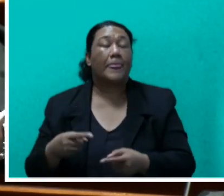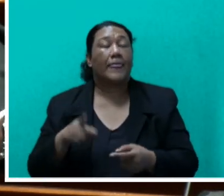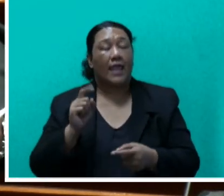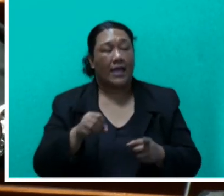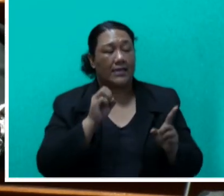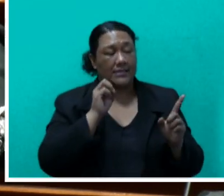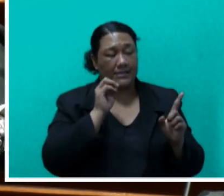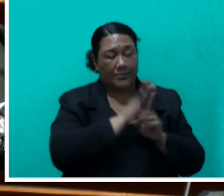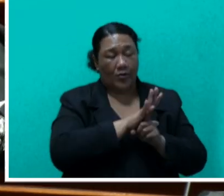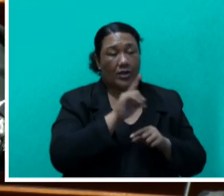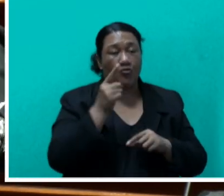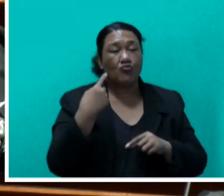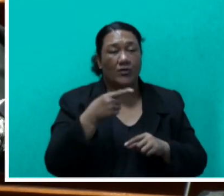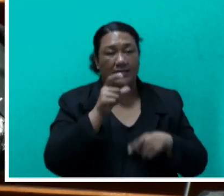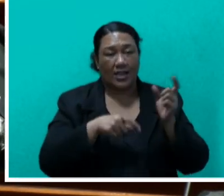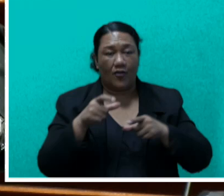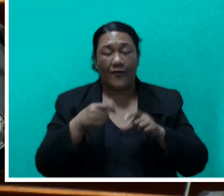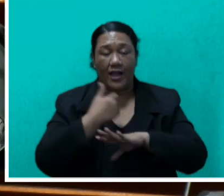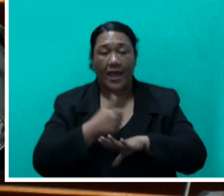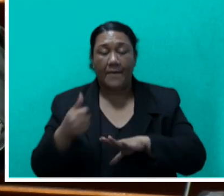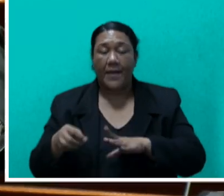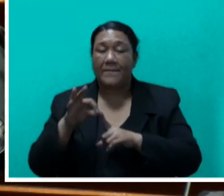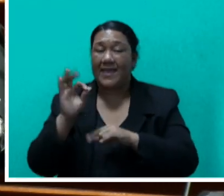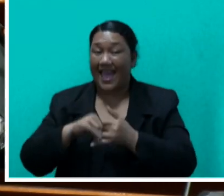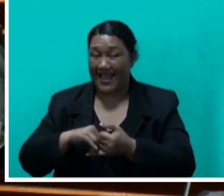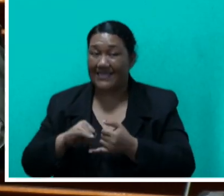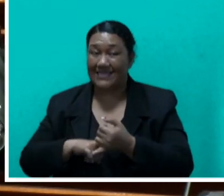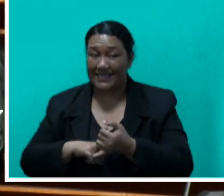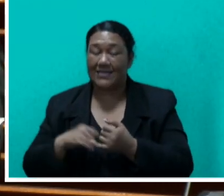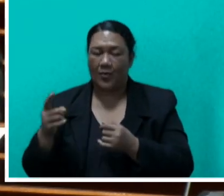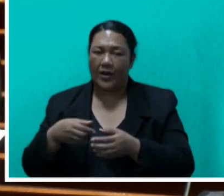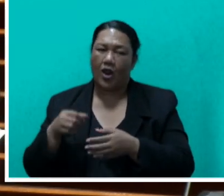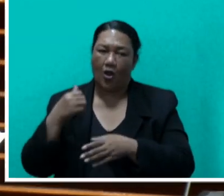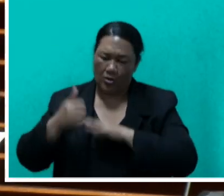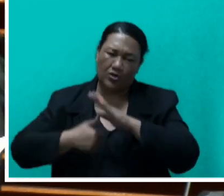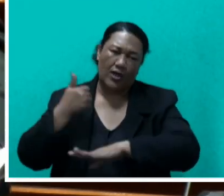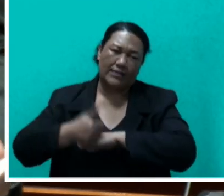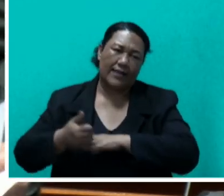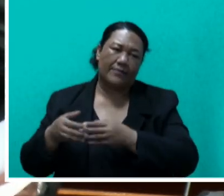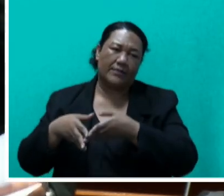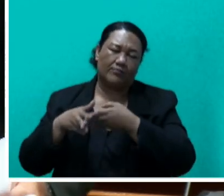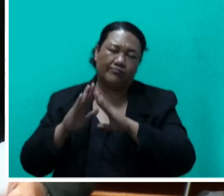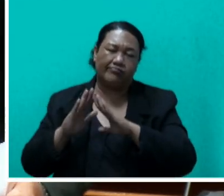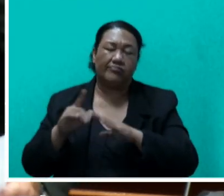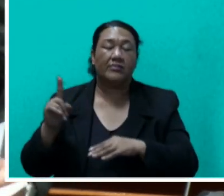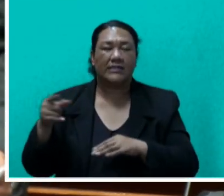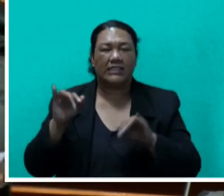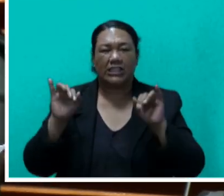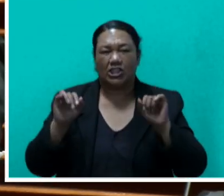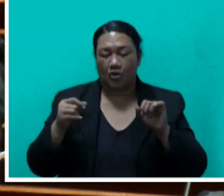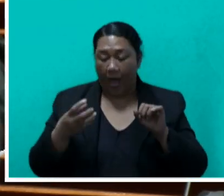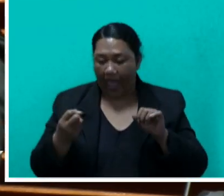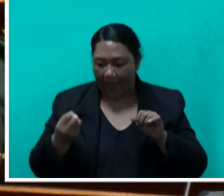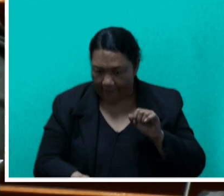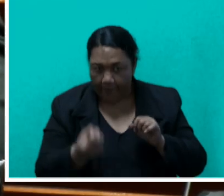stakeholders, permanent secretaries will also be established to address those value chain issues that may arise from